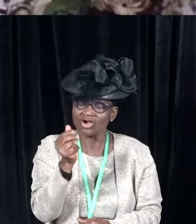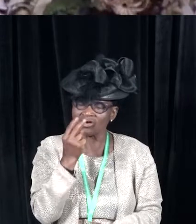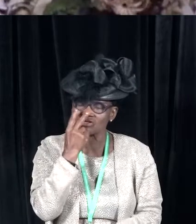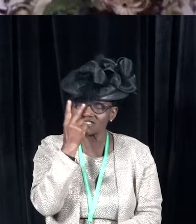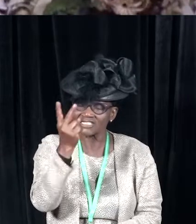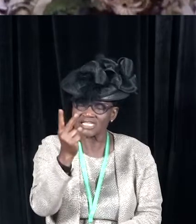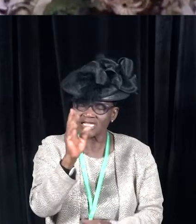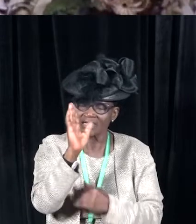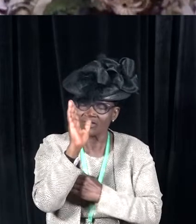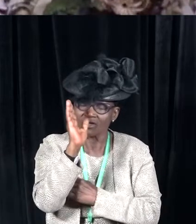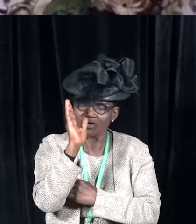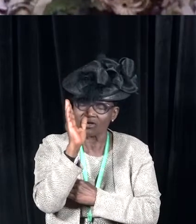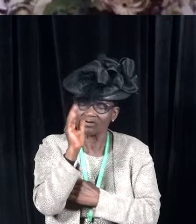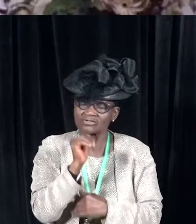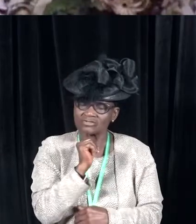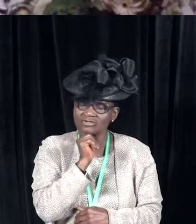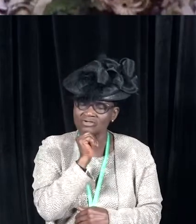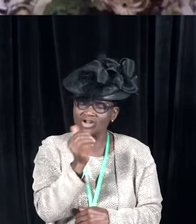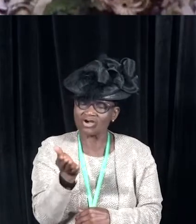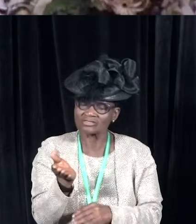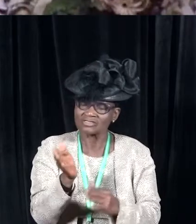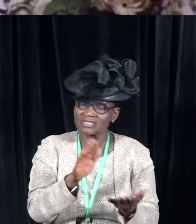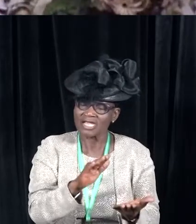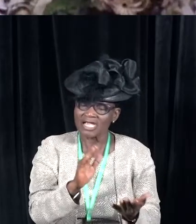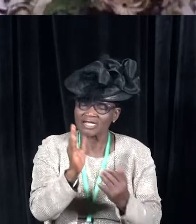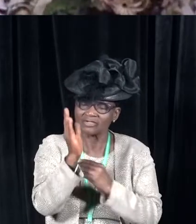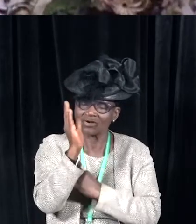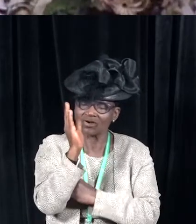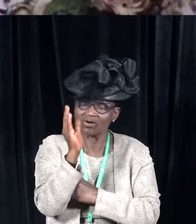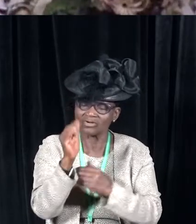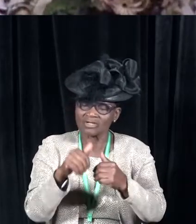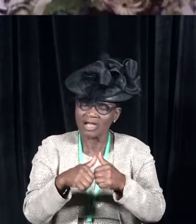immortal God, how great thou art,